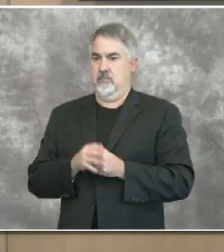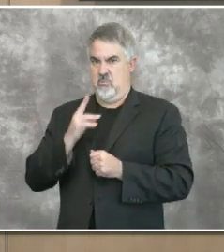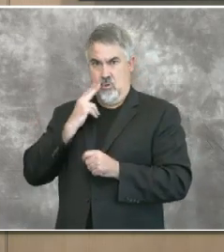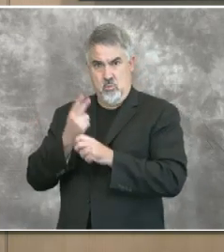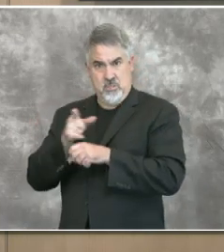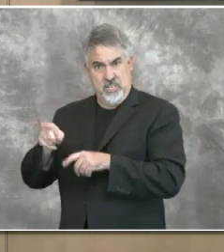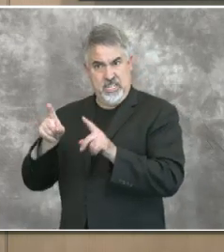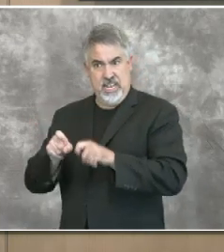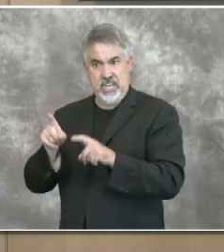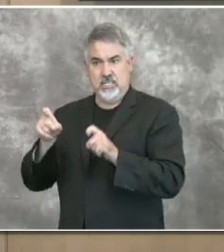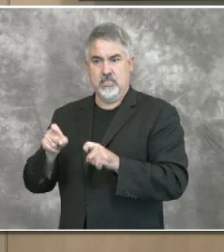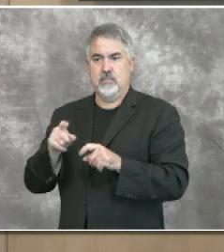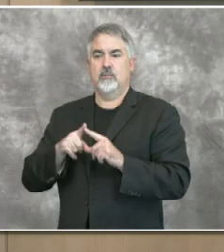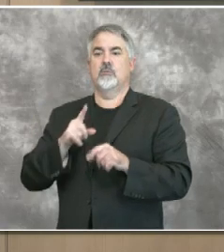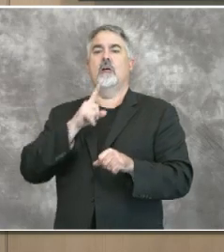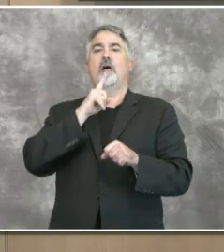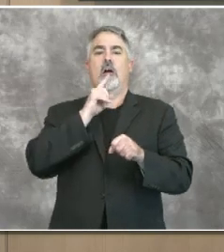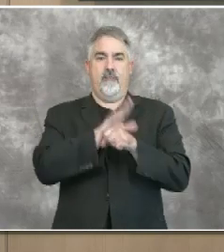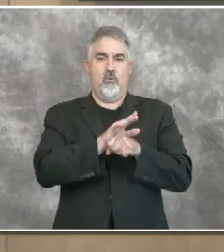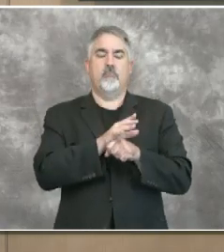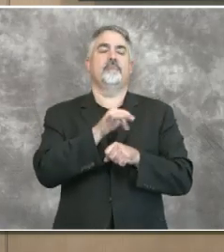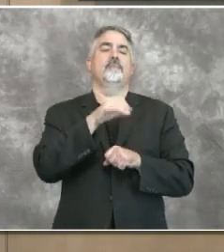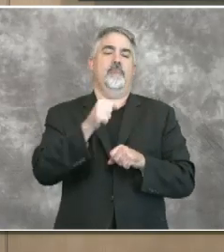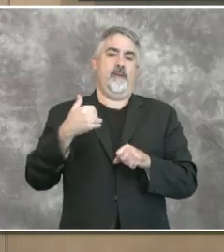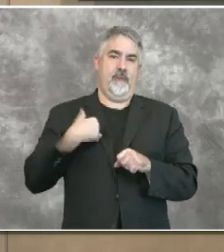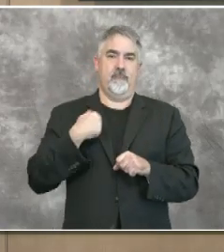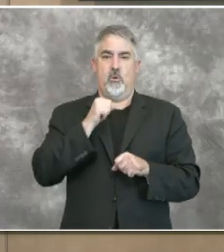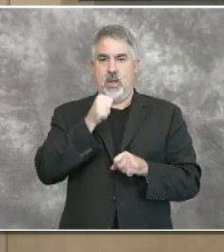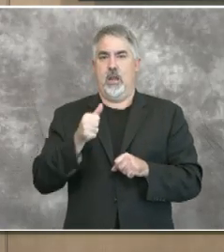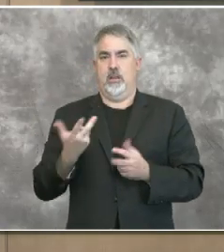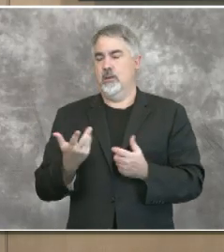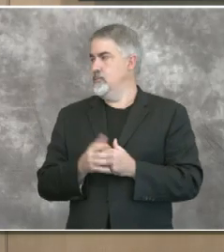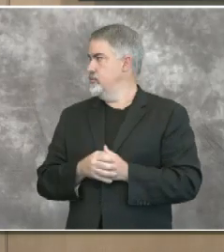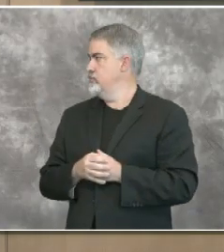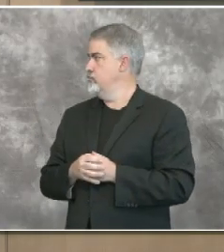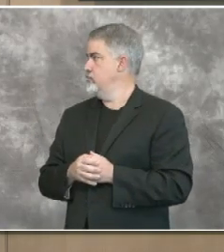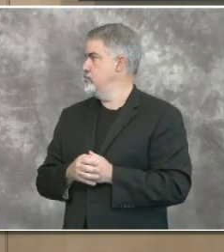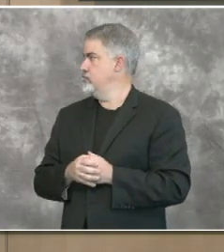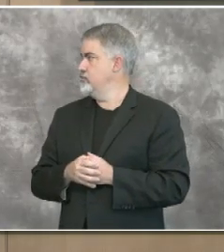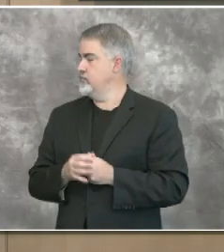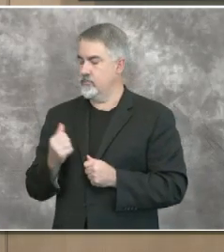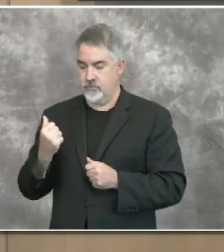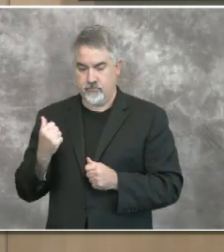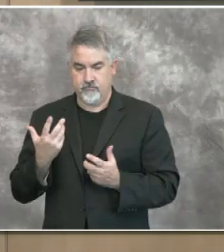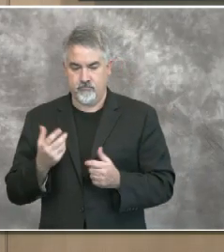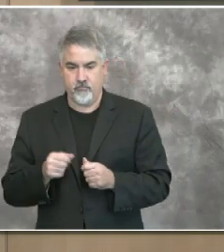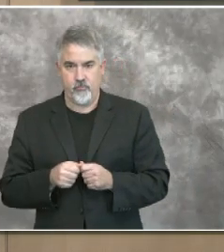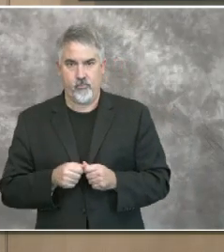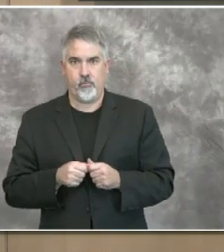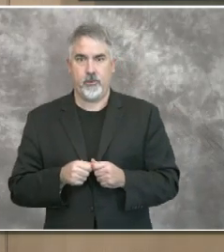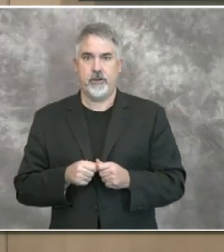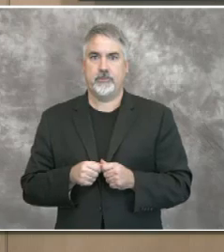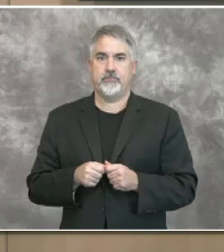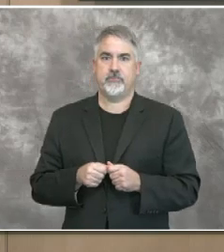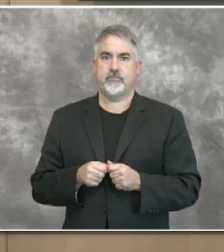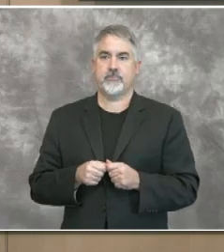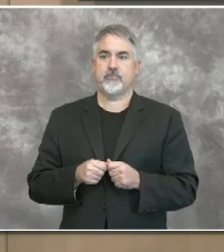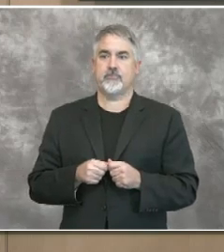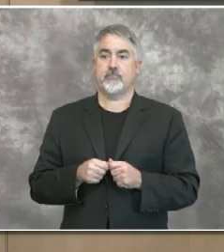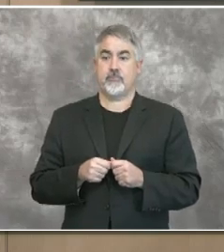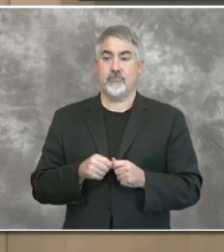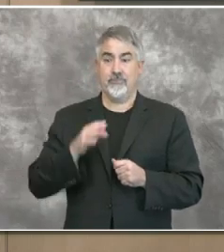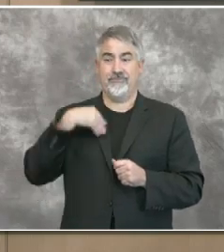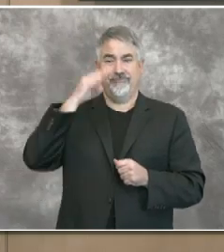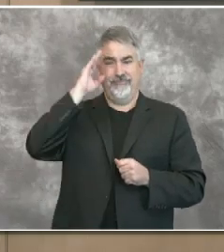specimens are properly collected. And so we do know that those are in fact available and would